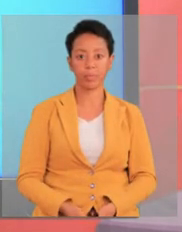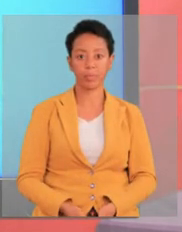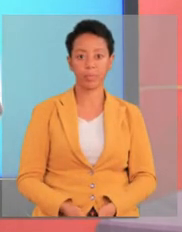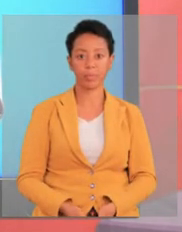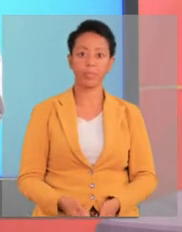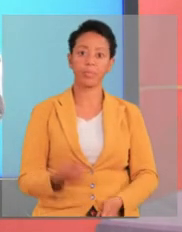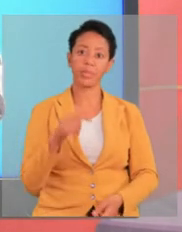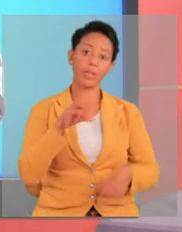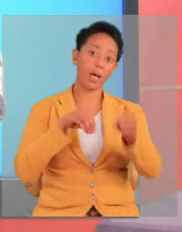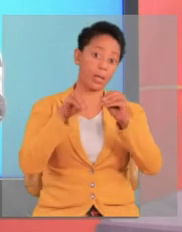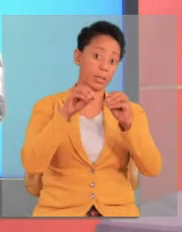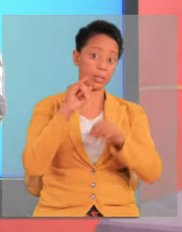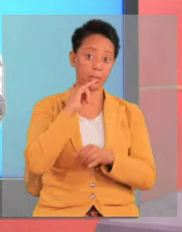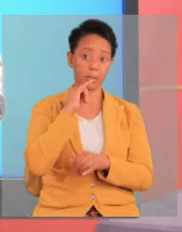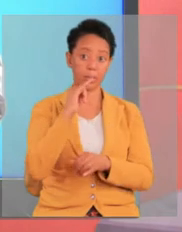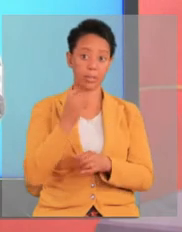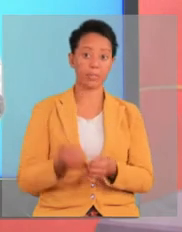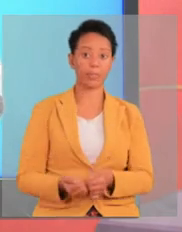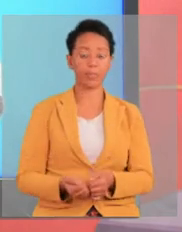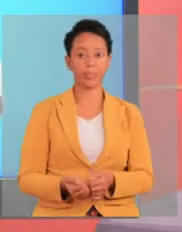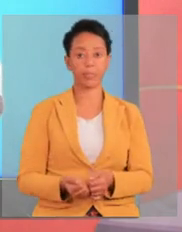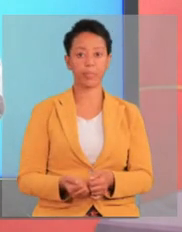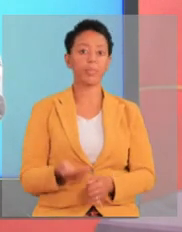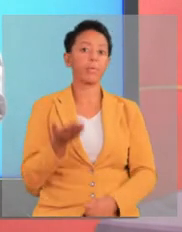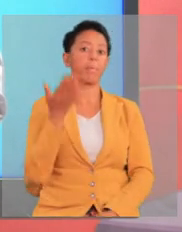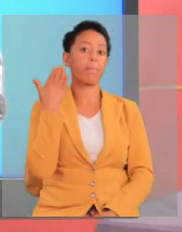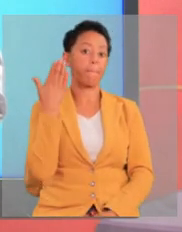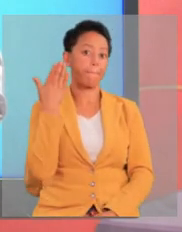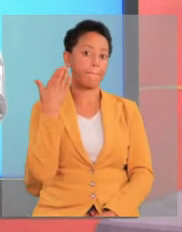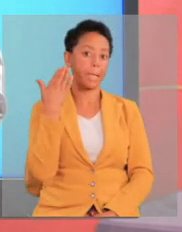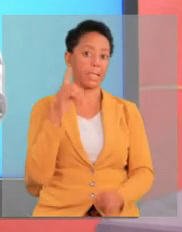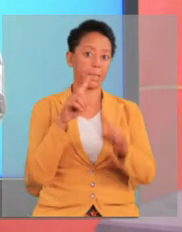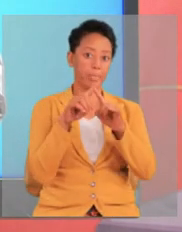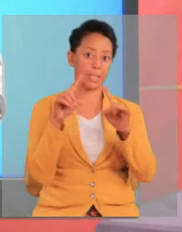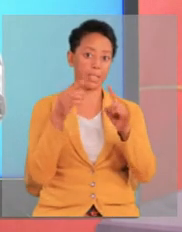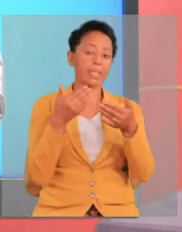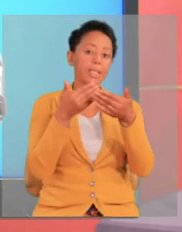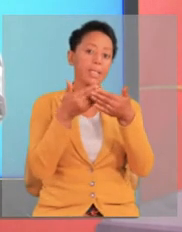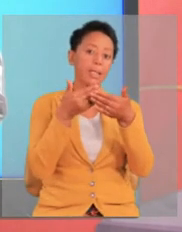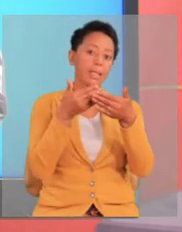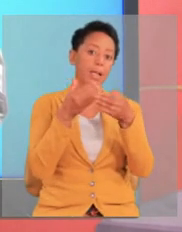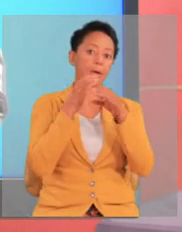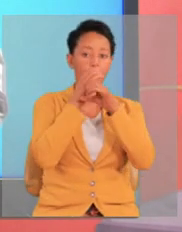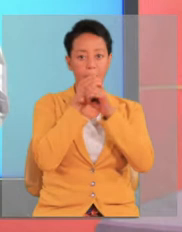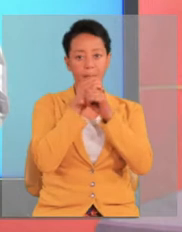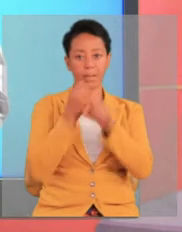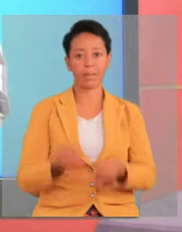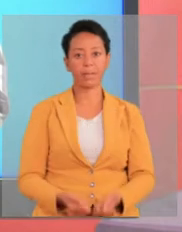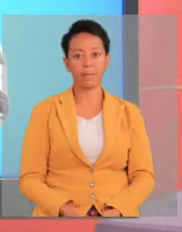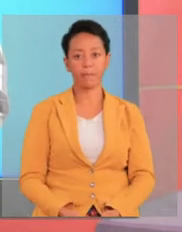The action is already past, but it's recently completed.